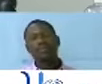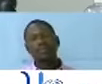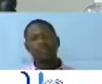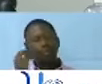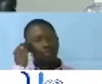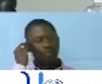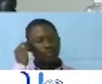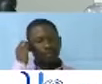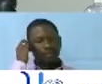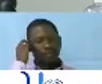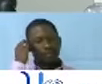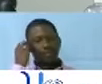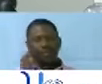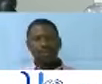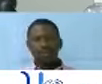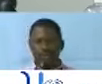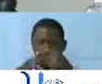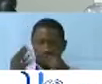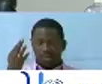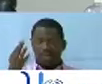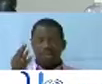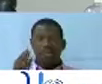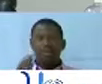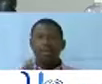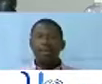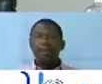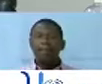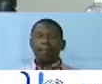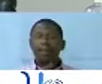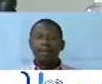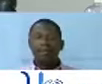are the basic fundamental human